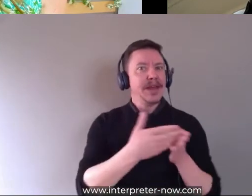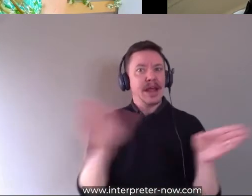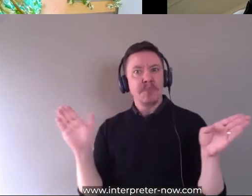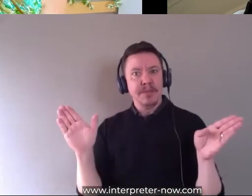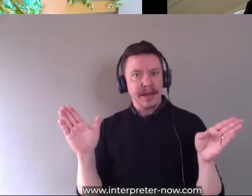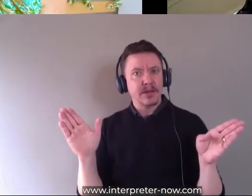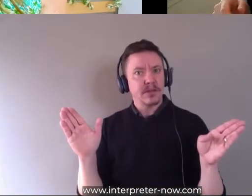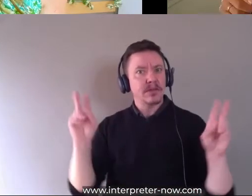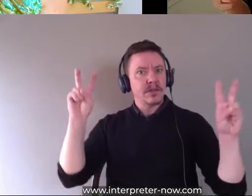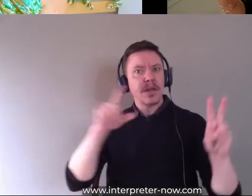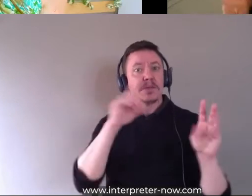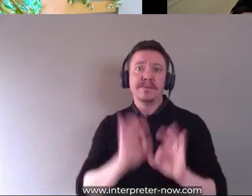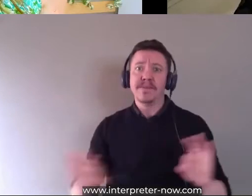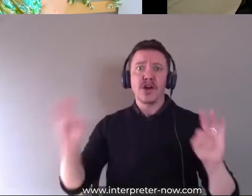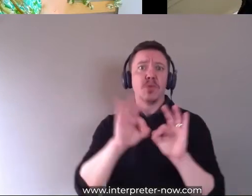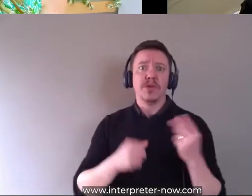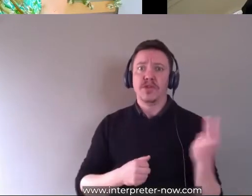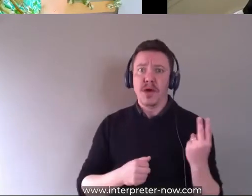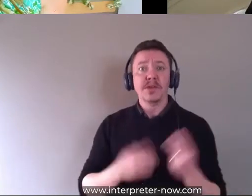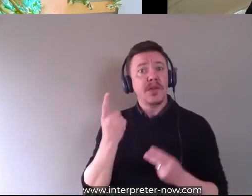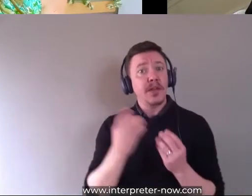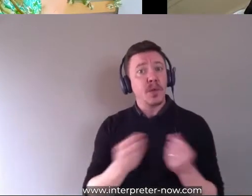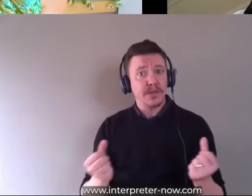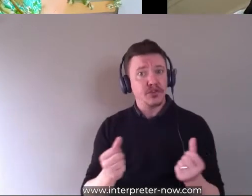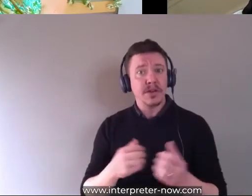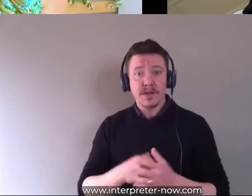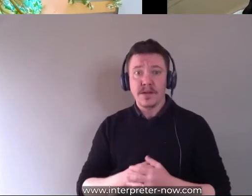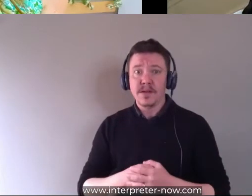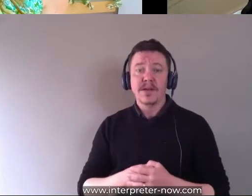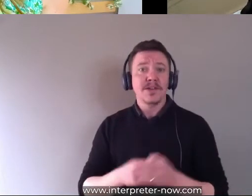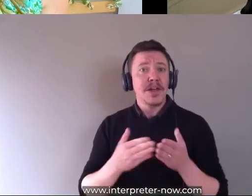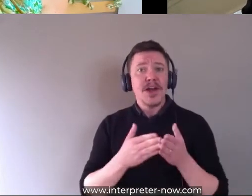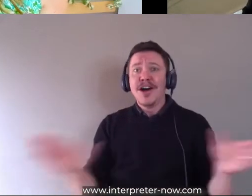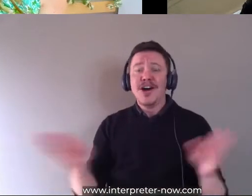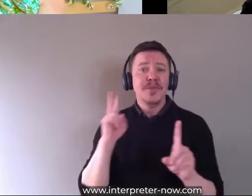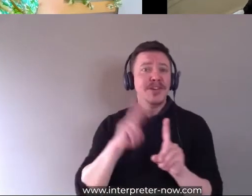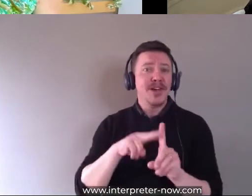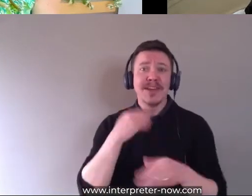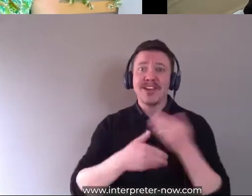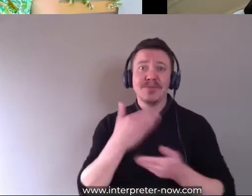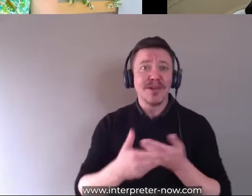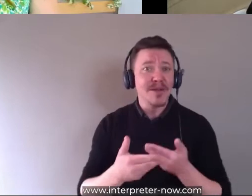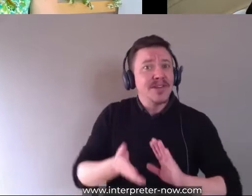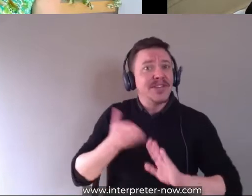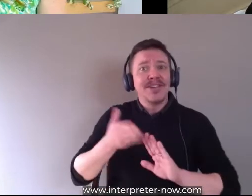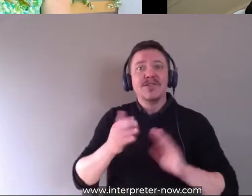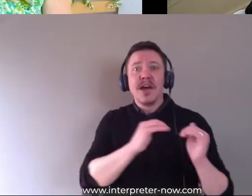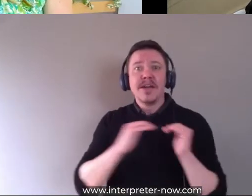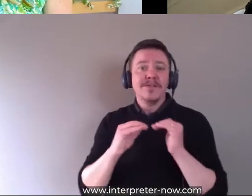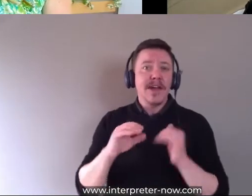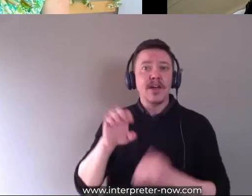really important to us. And so that's one solution. Open your applications, run a fair and